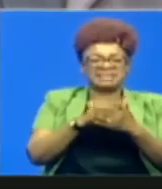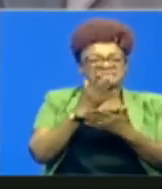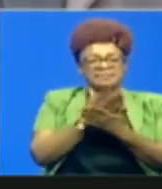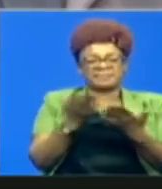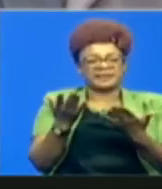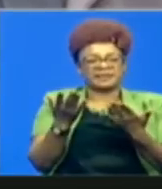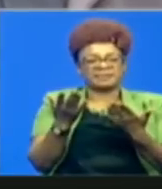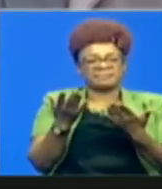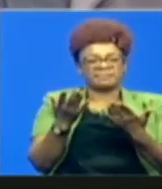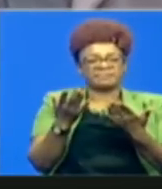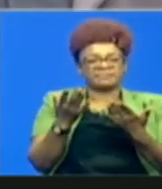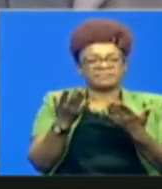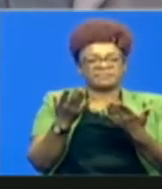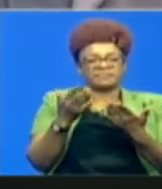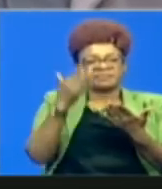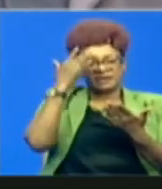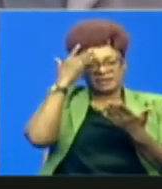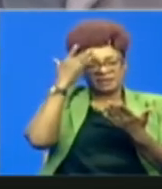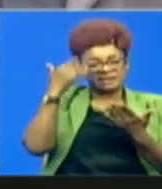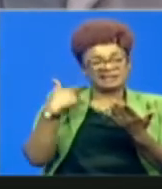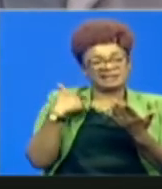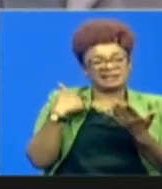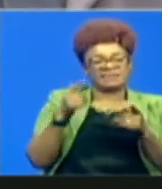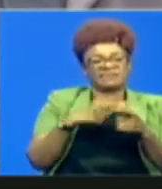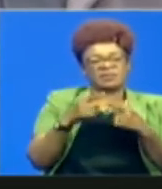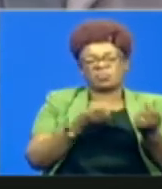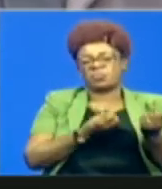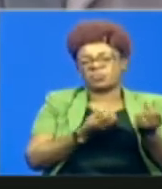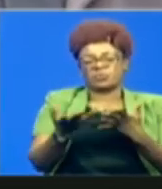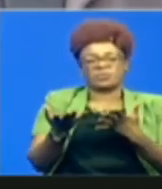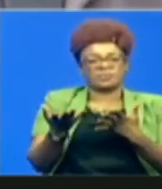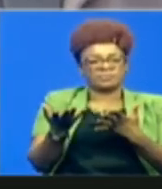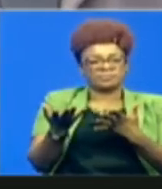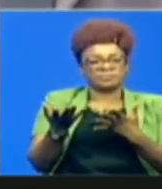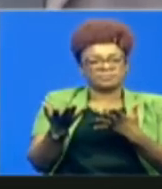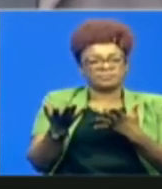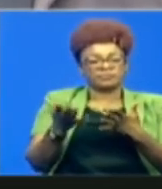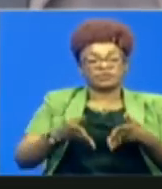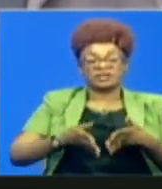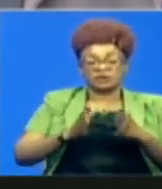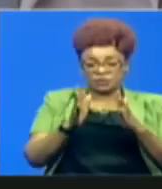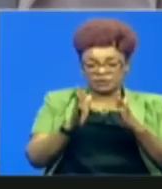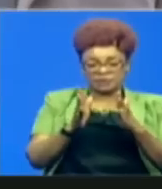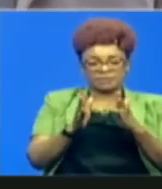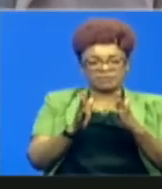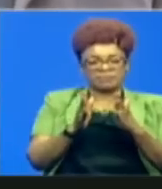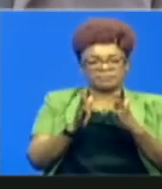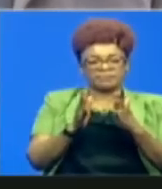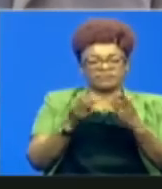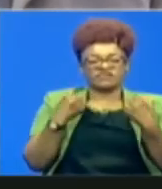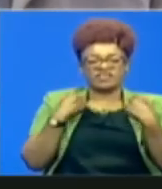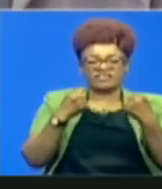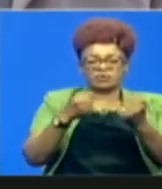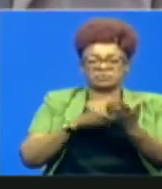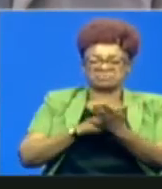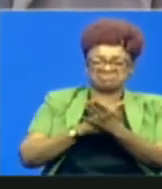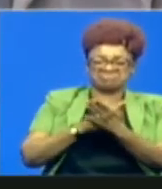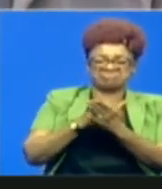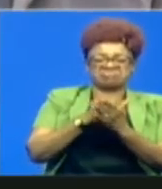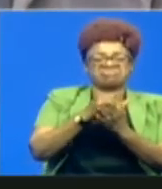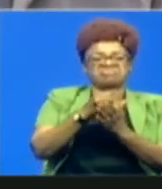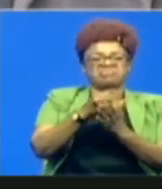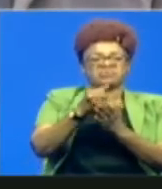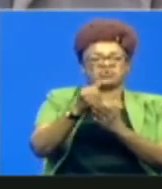object here and here, then she was thrown on the road for a vehicle to run. So she's, the body